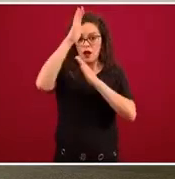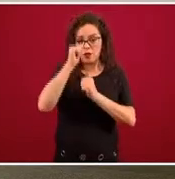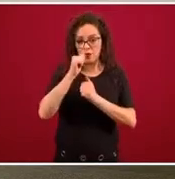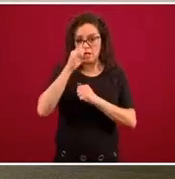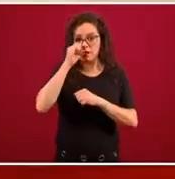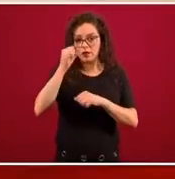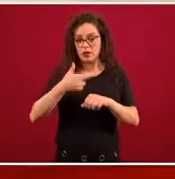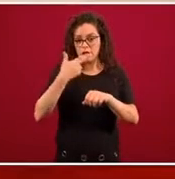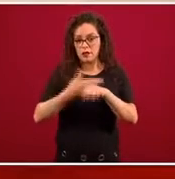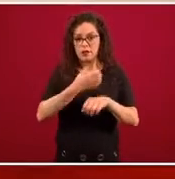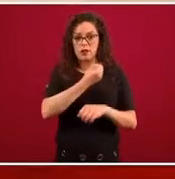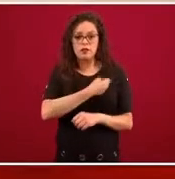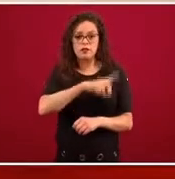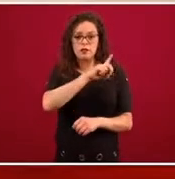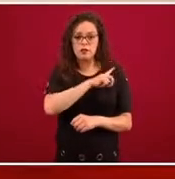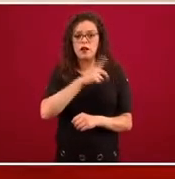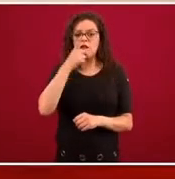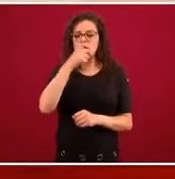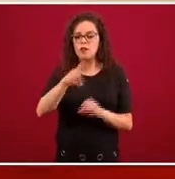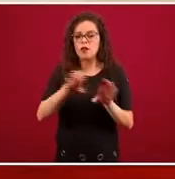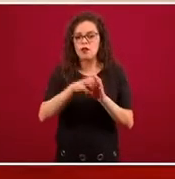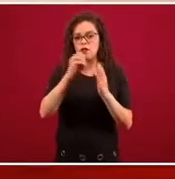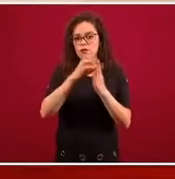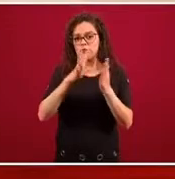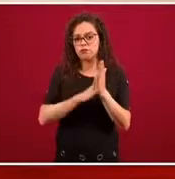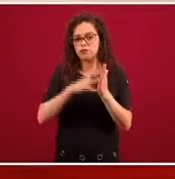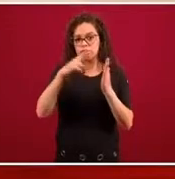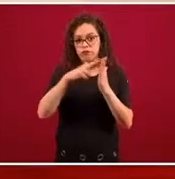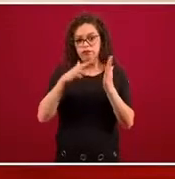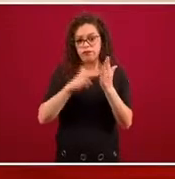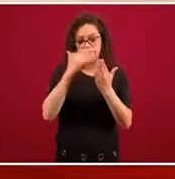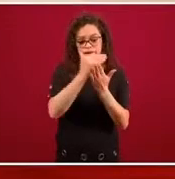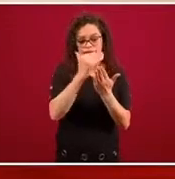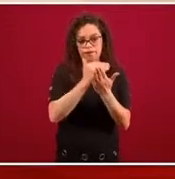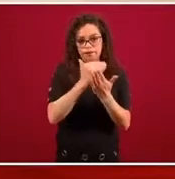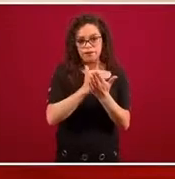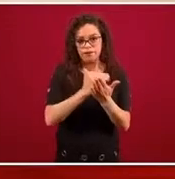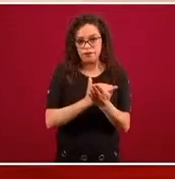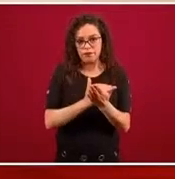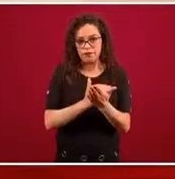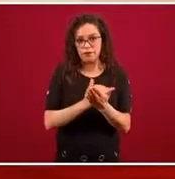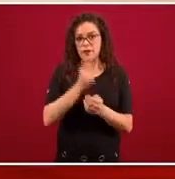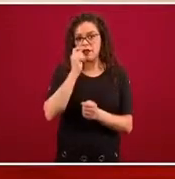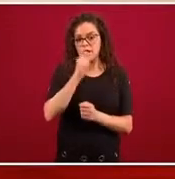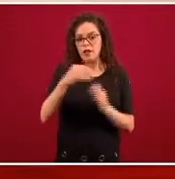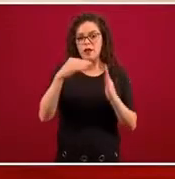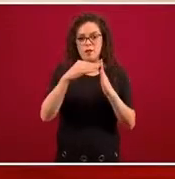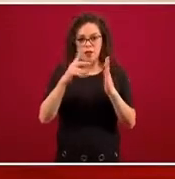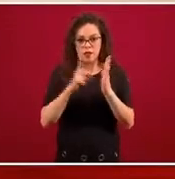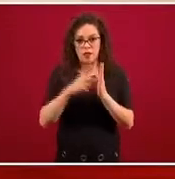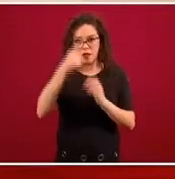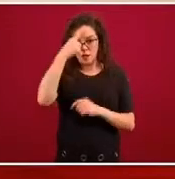regionalize and restrict the mobility between different municipalities.